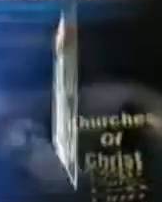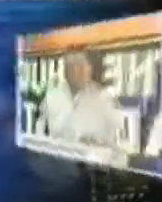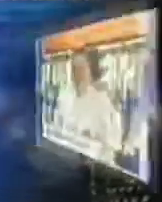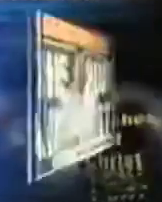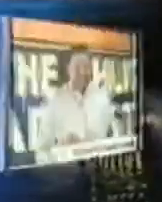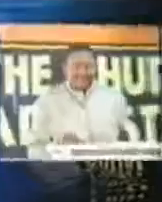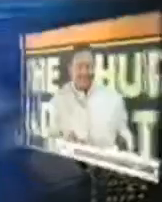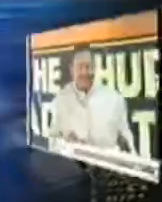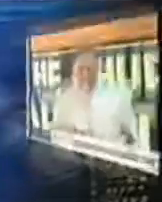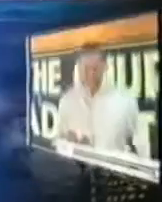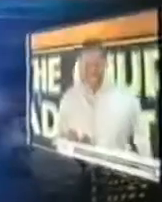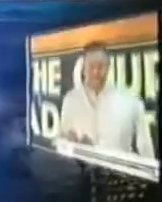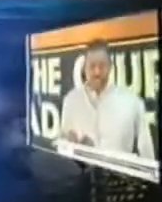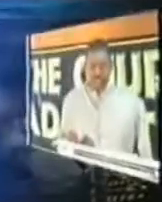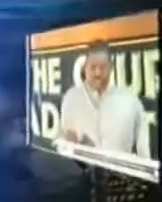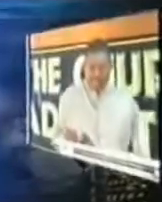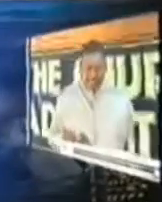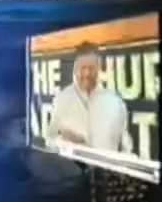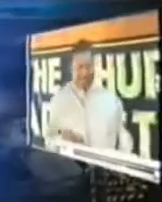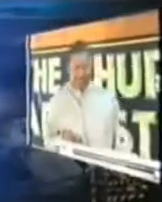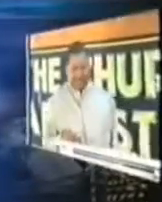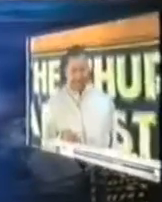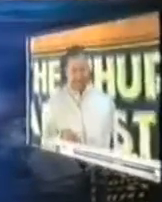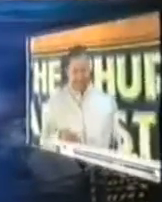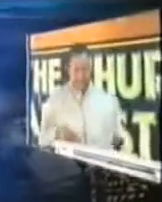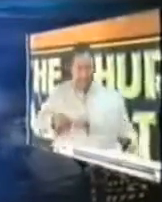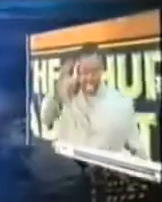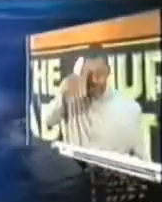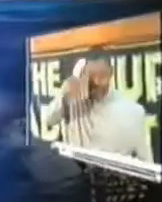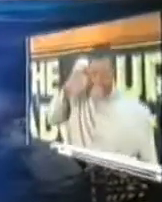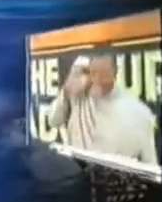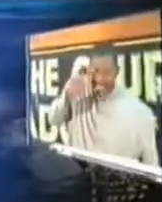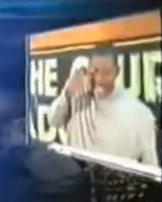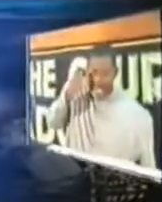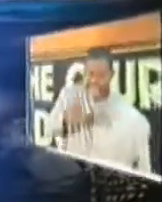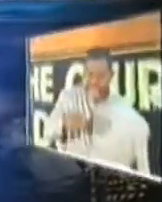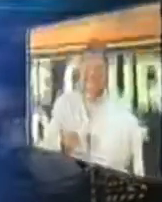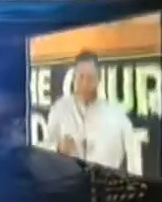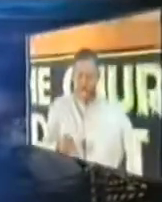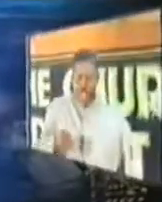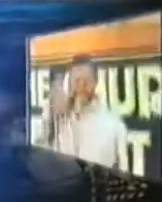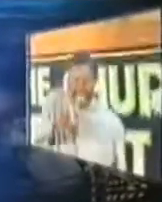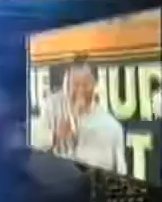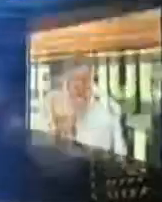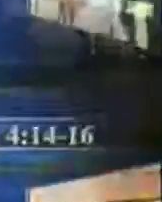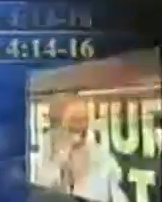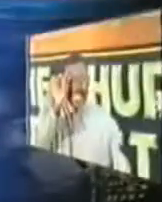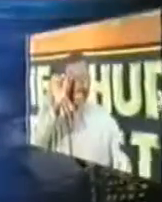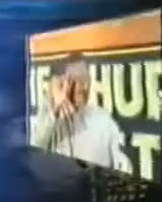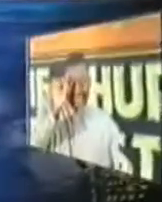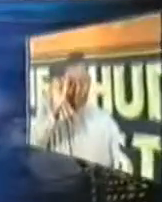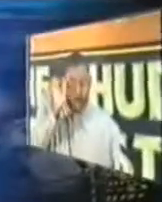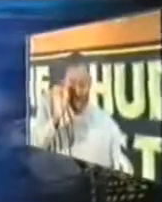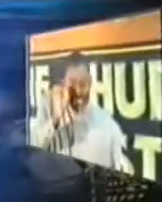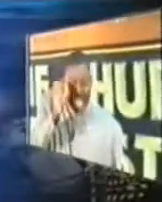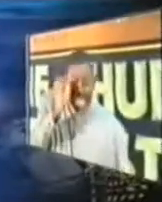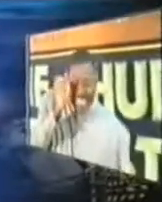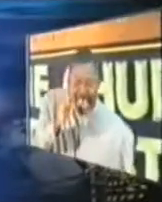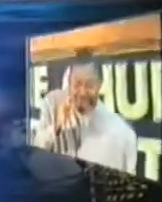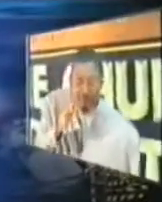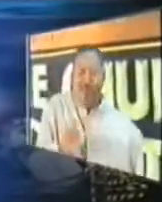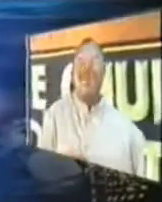16. Philippians chapter 4. For even in Thessalonica you sent aid